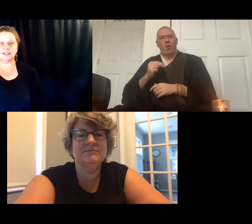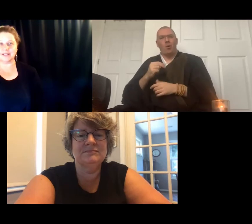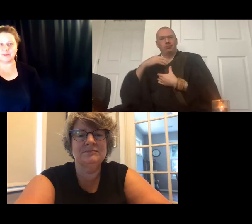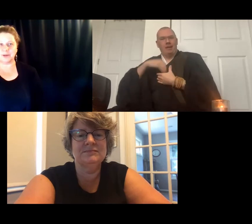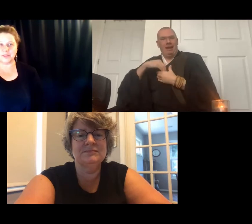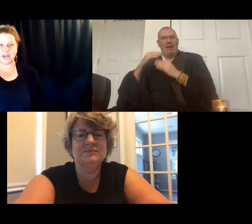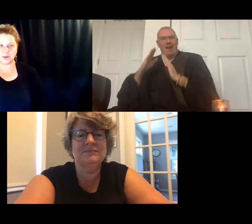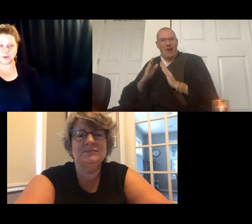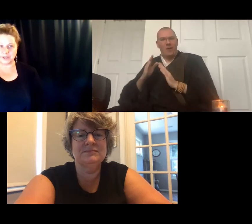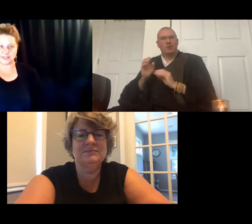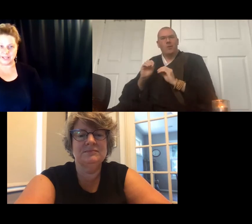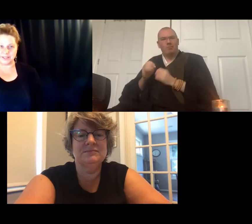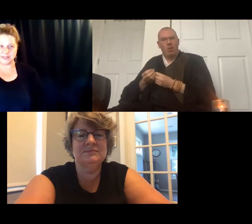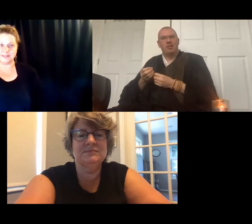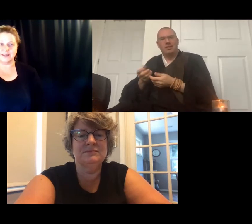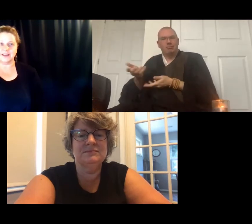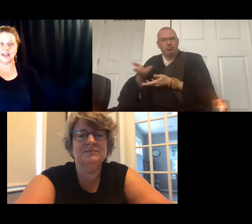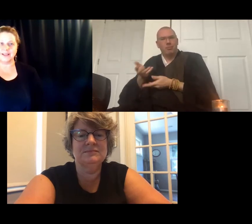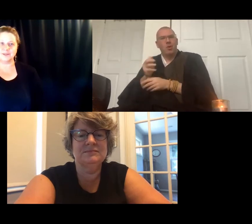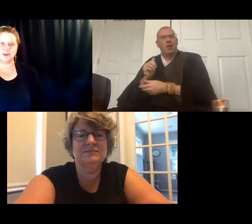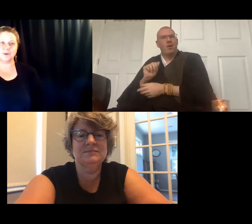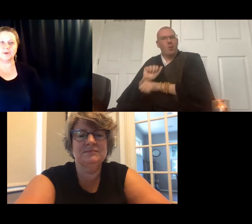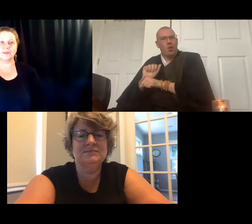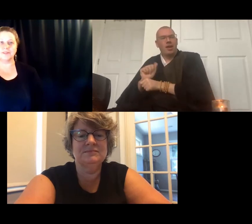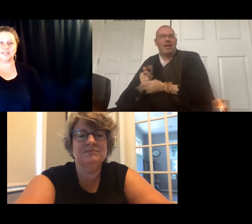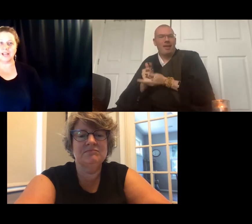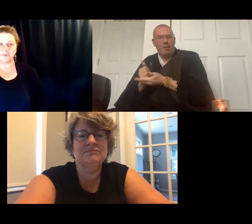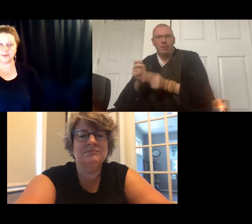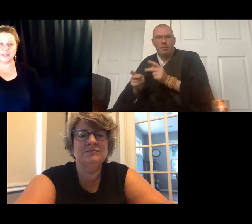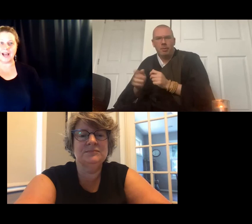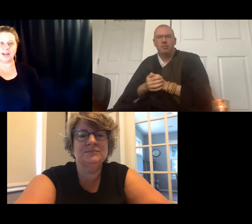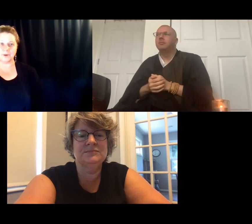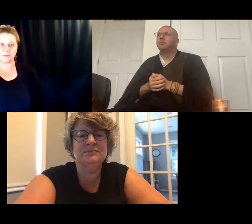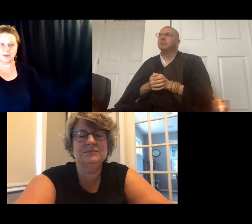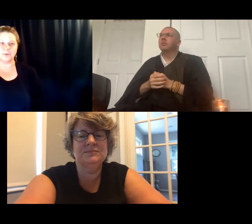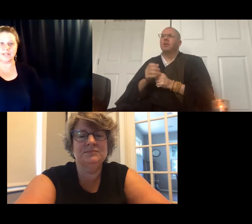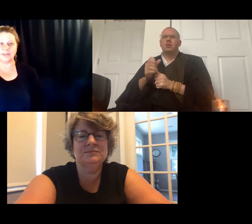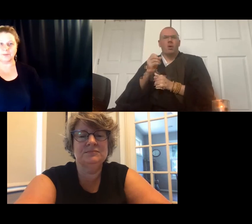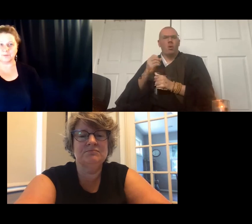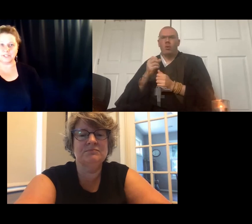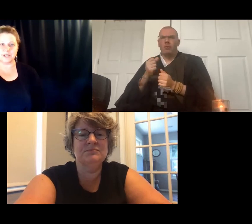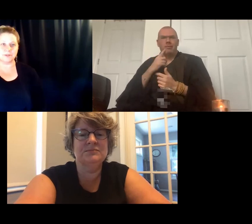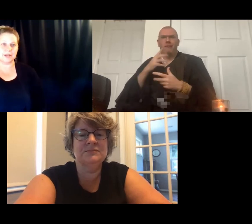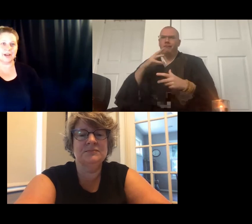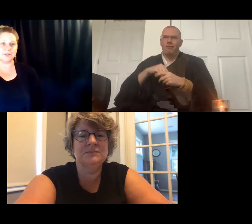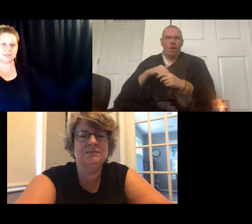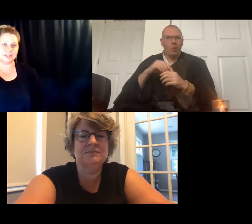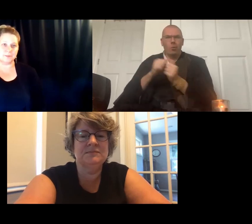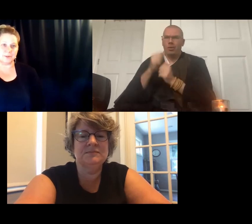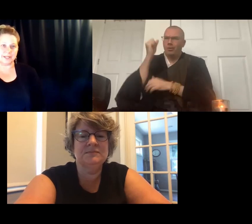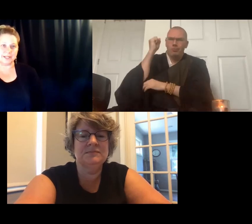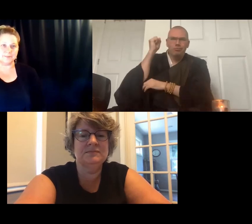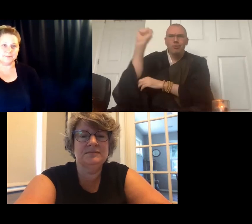could collaborate with other organizations. And so the temple that I worked with was able to reach out to others